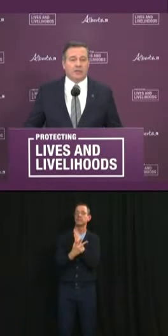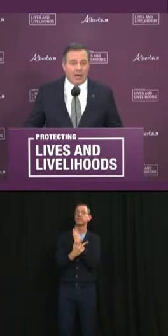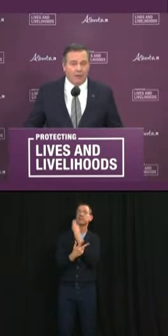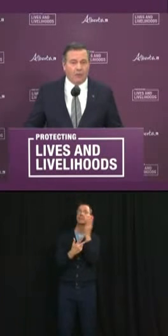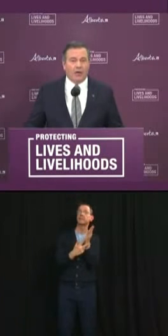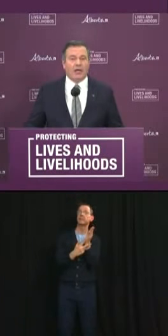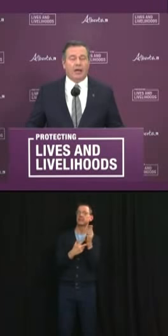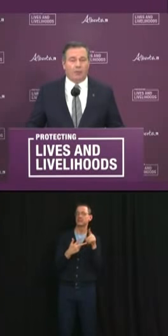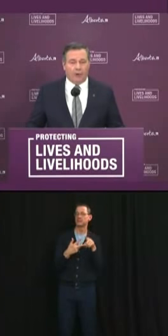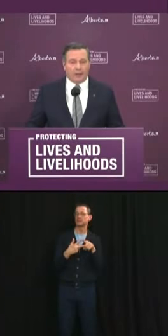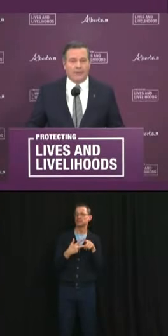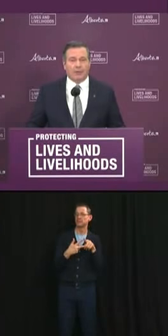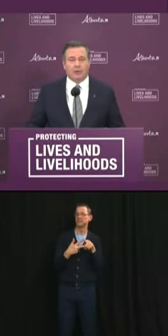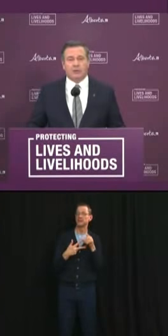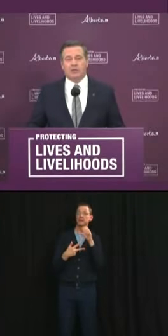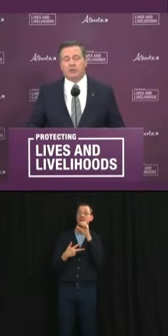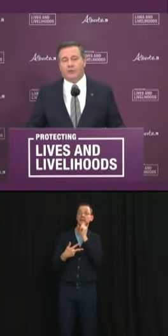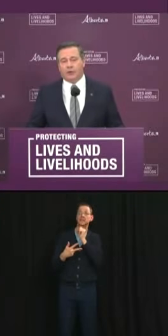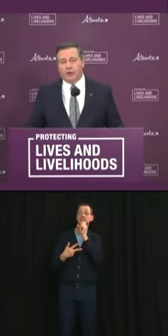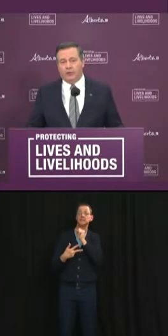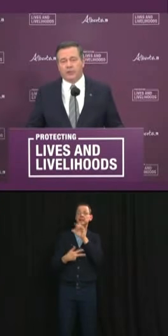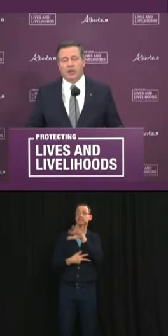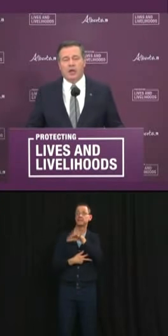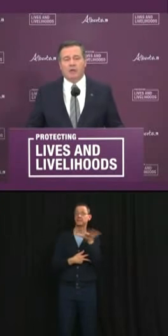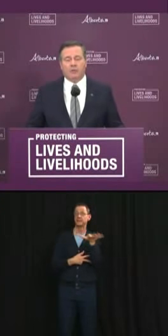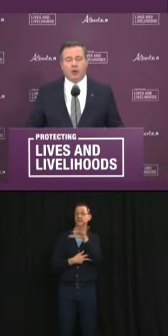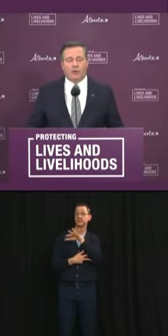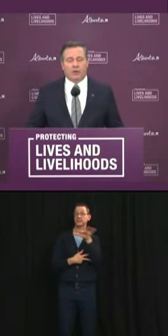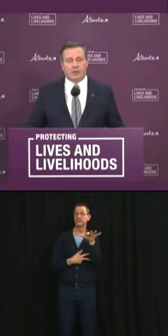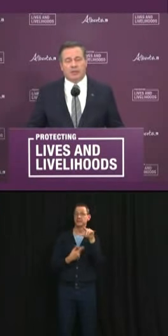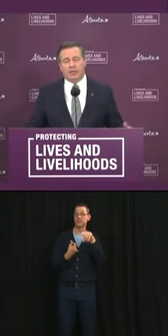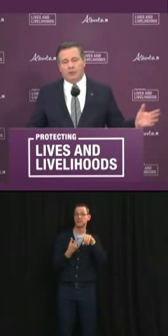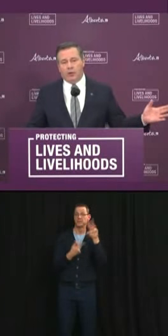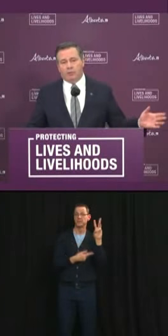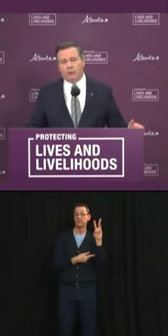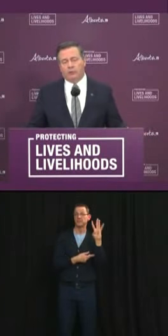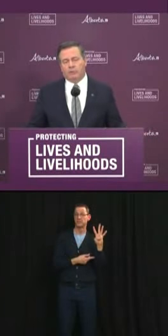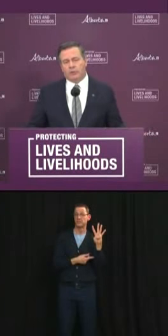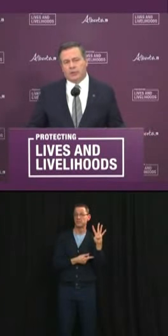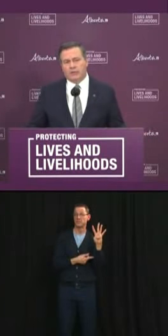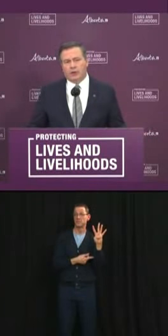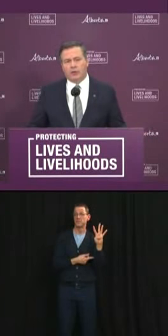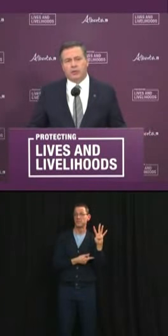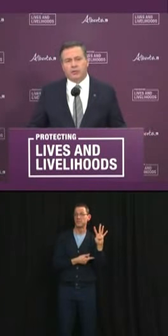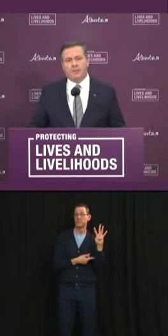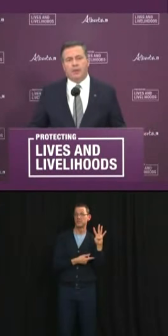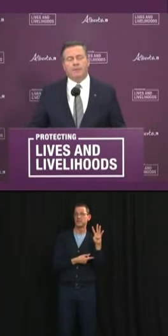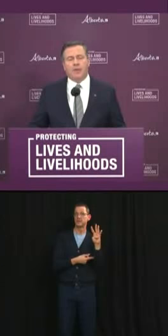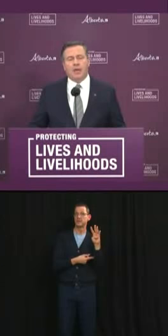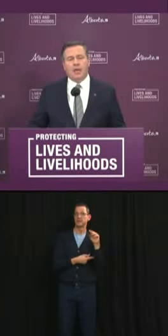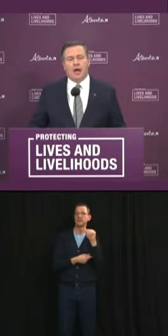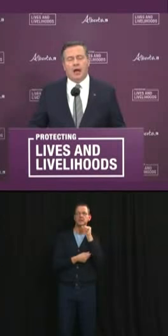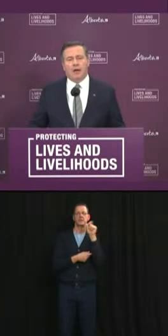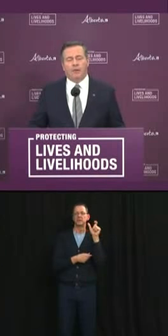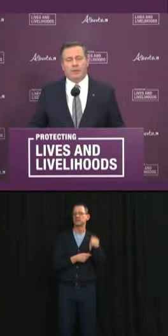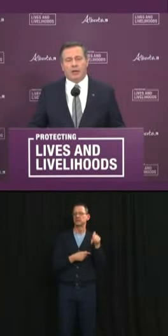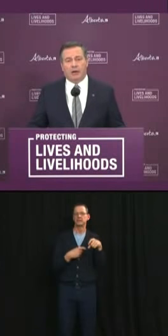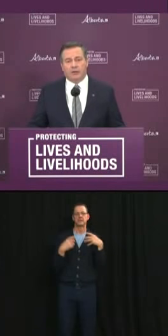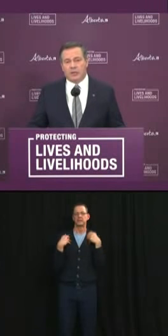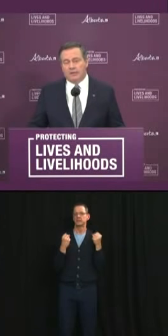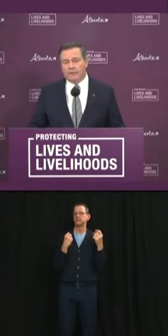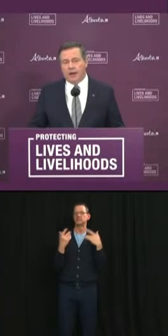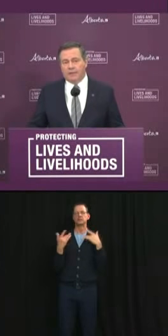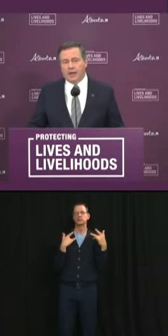is safe and effective at reducing severe illness from COVID-19. We received a large shipment of